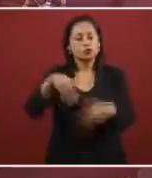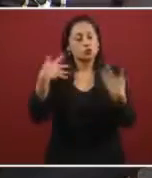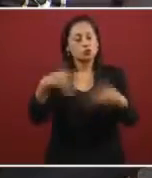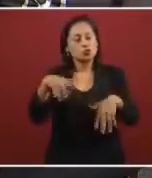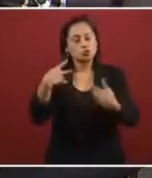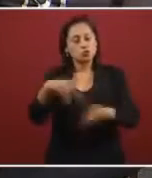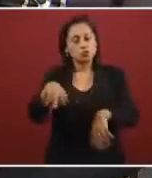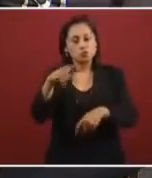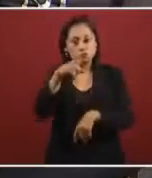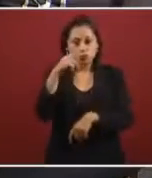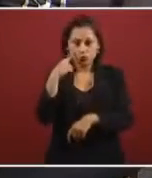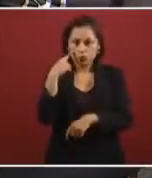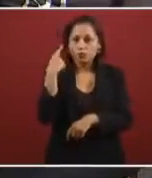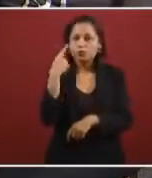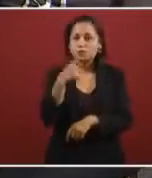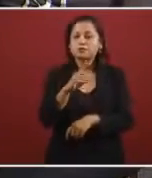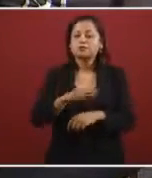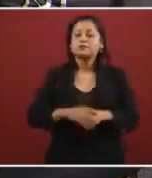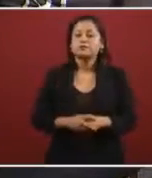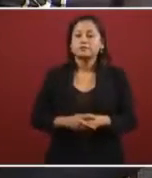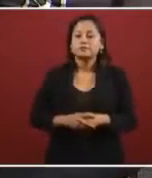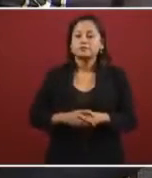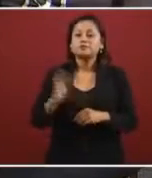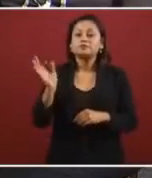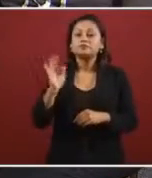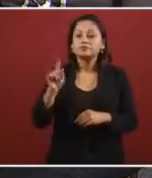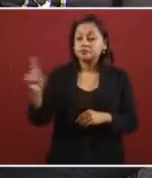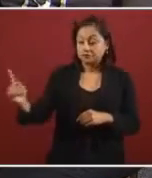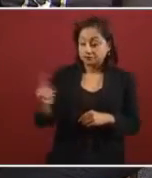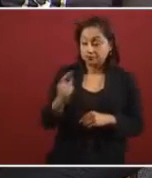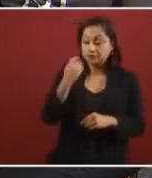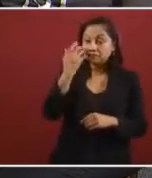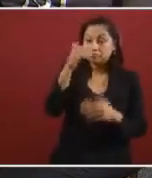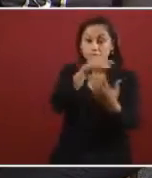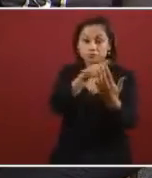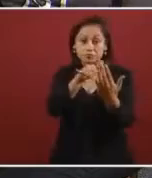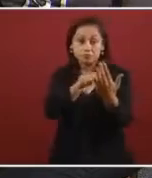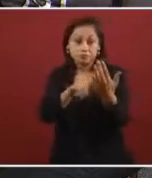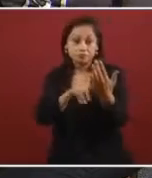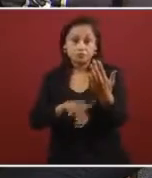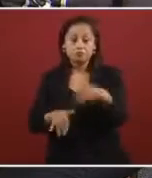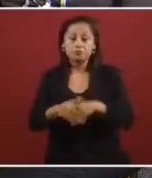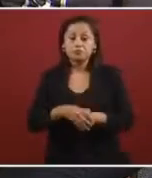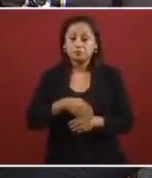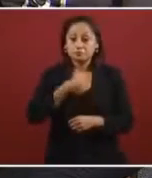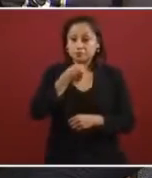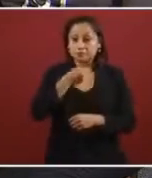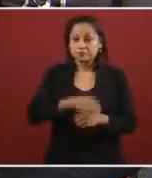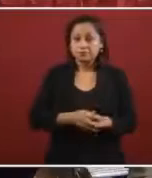alguien pasa. Let's see if someone Y la passes and reads it.